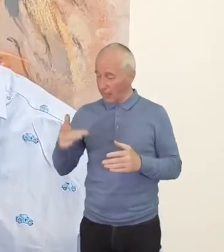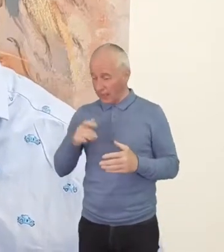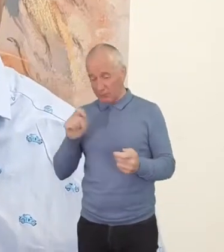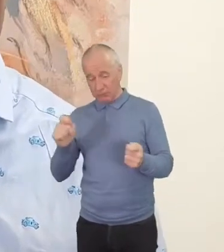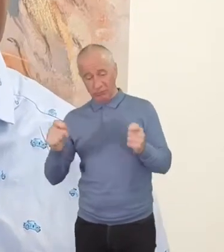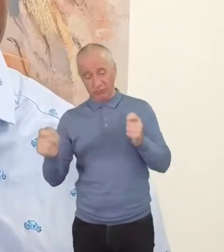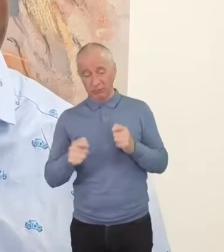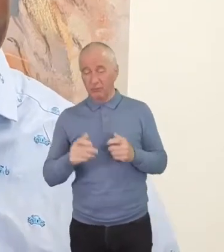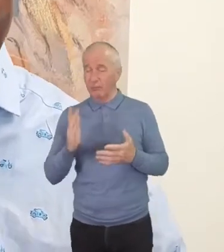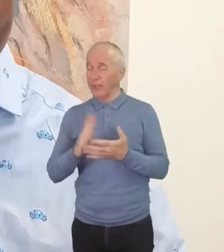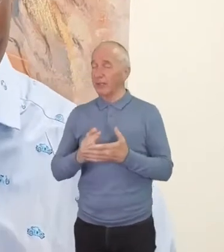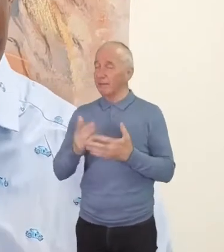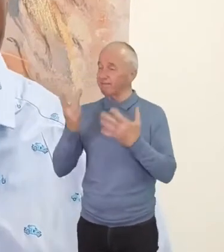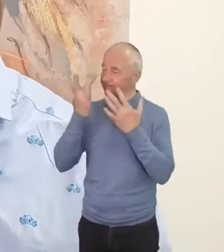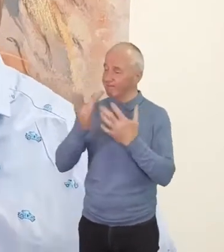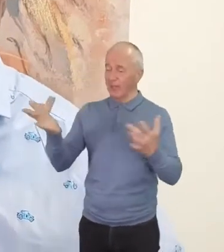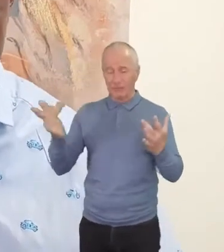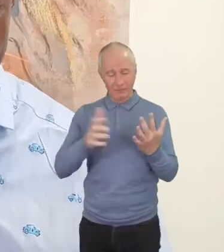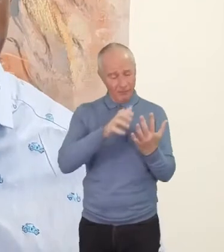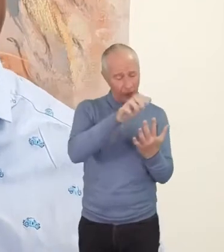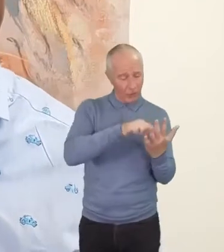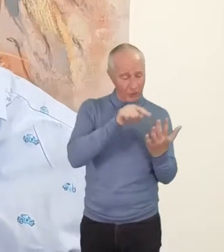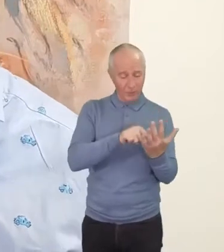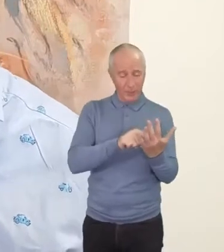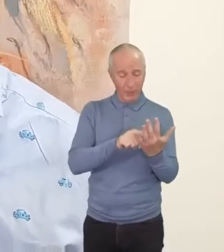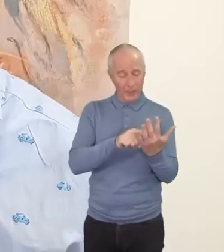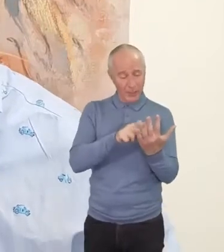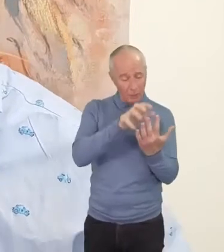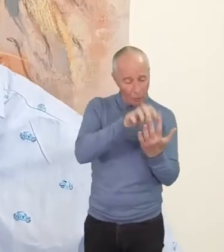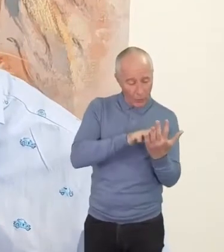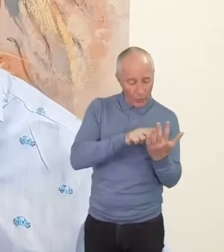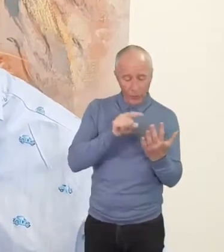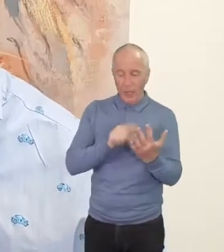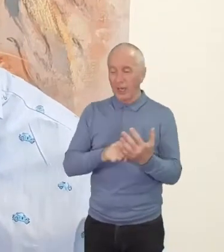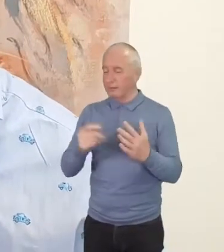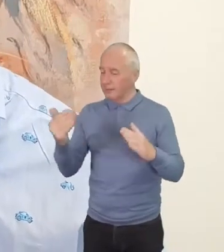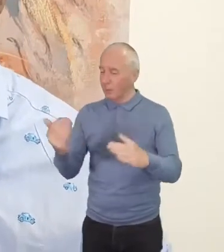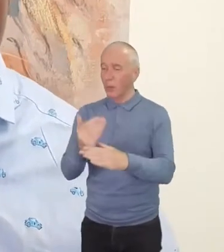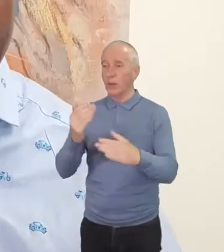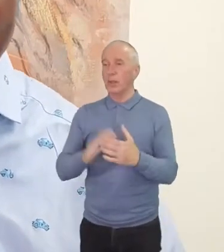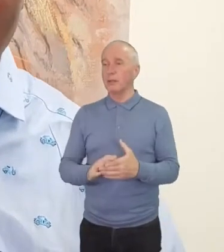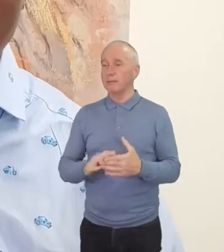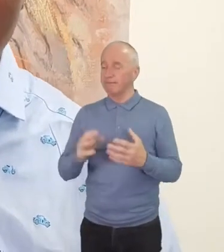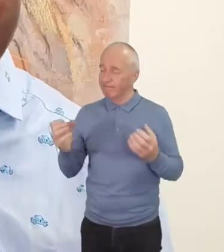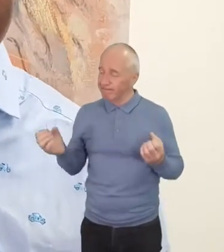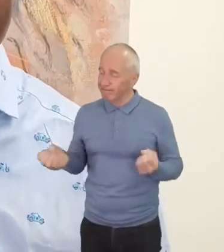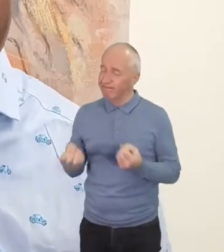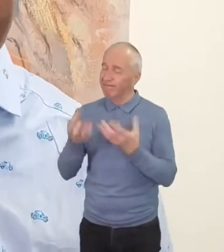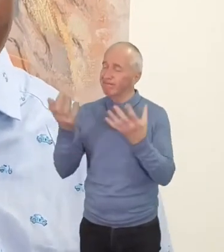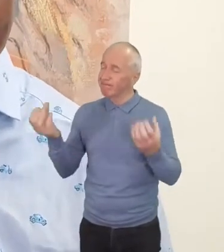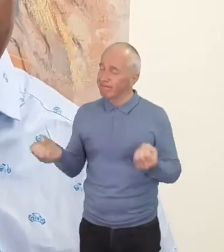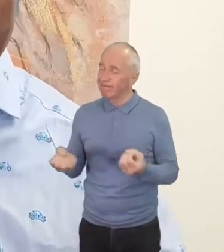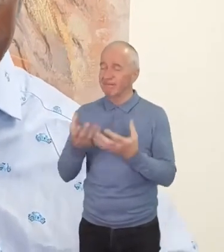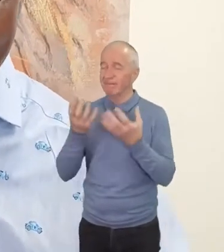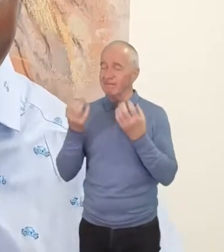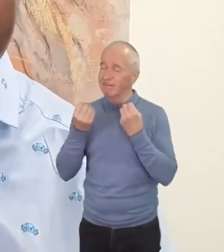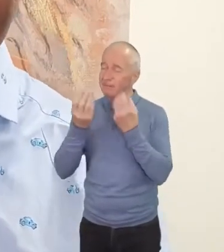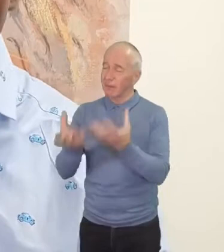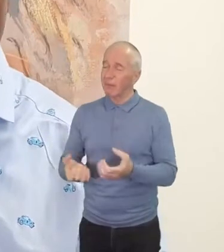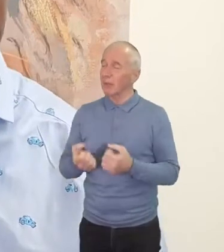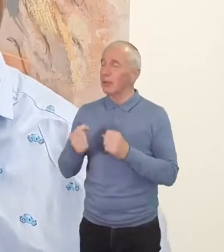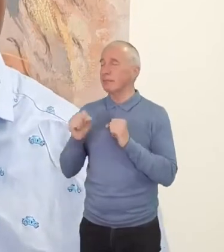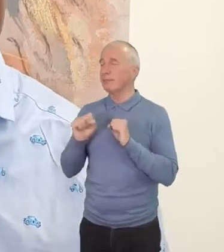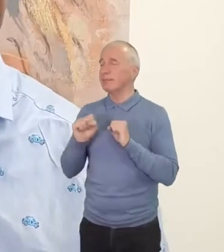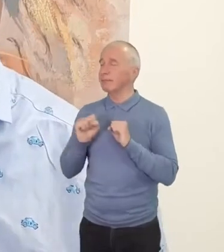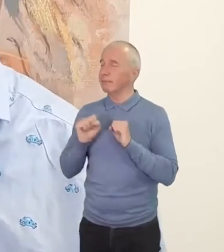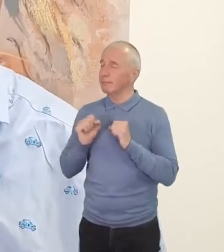the gospel in word and in deed, and the outpouring of your extravagant love in the